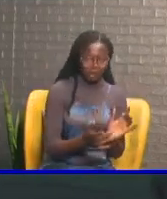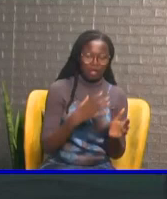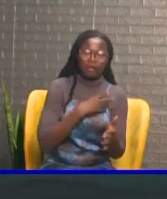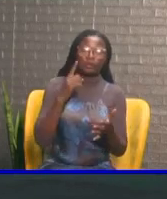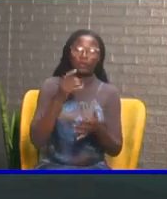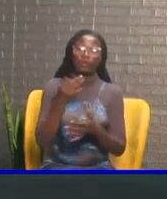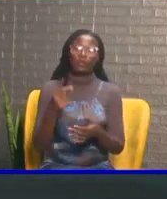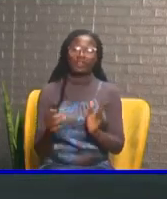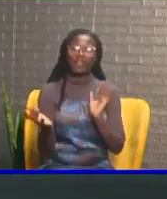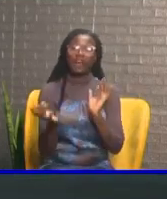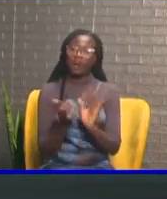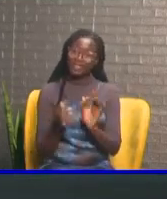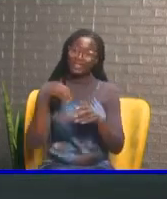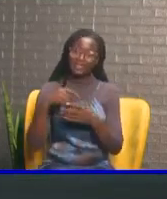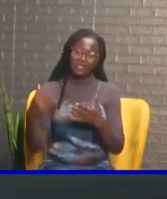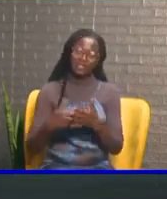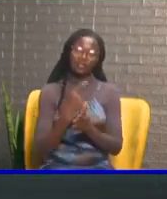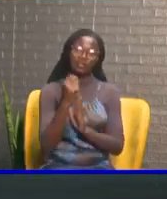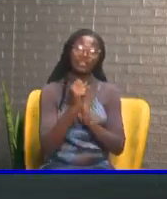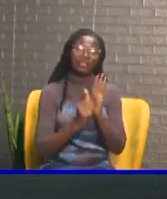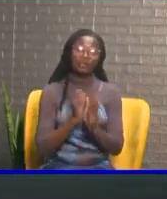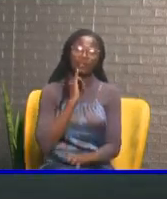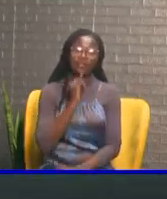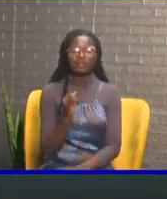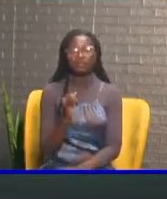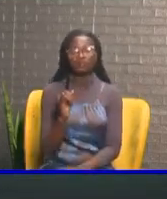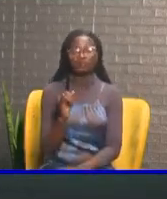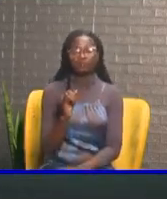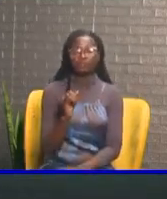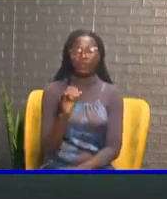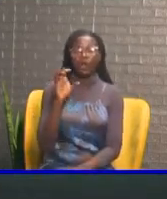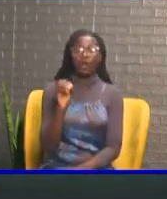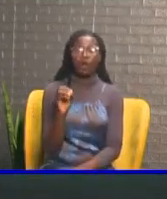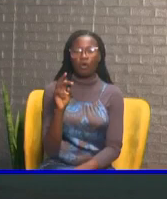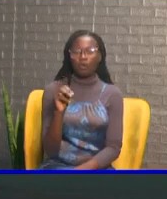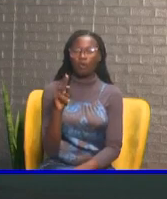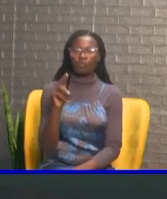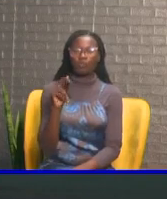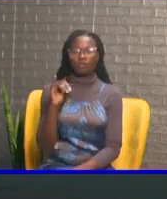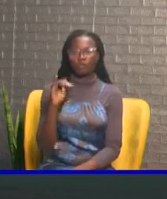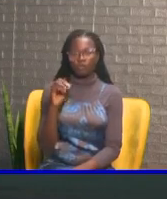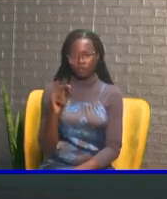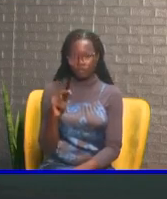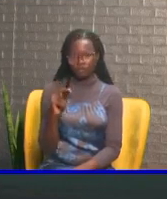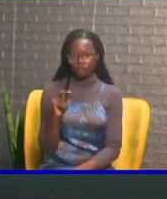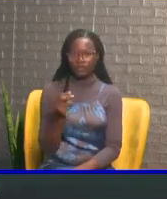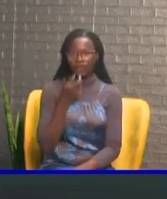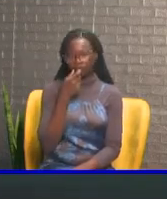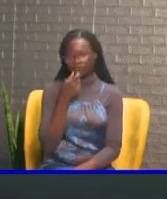points of contact in the New Testament is the communion. It is a point at which you can